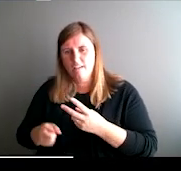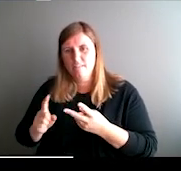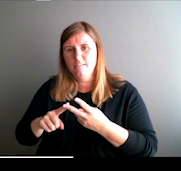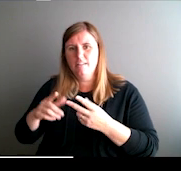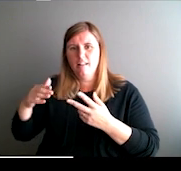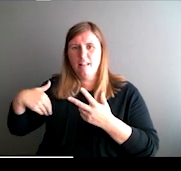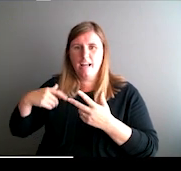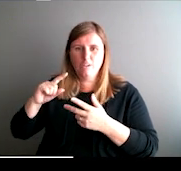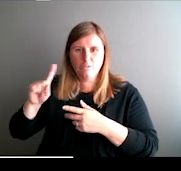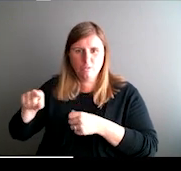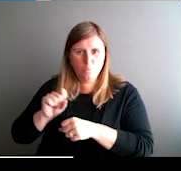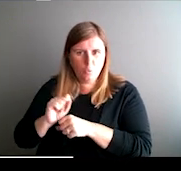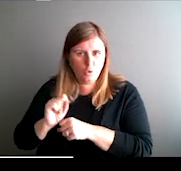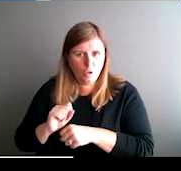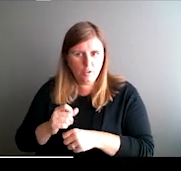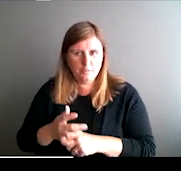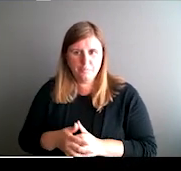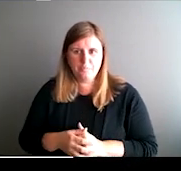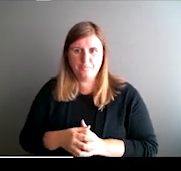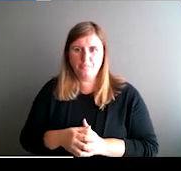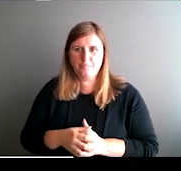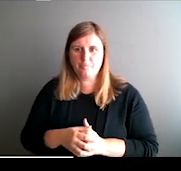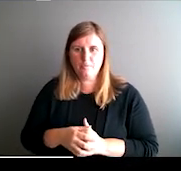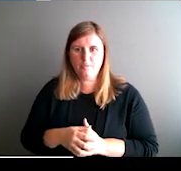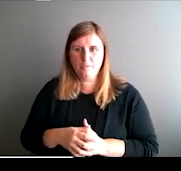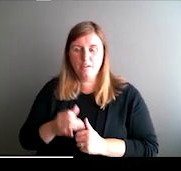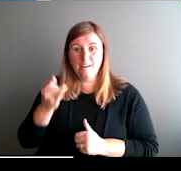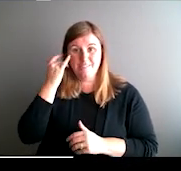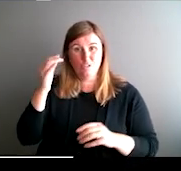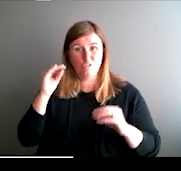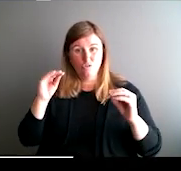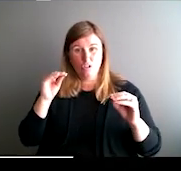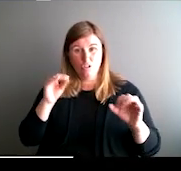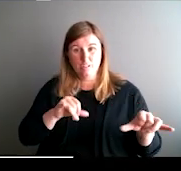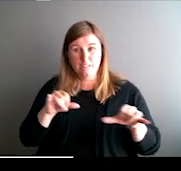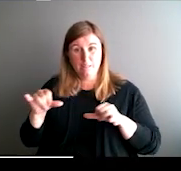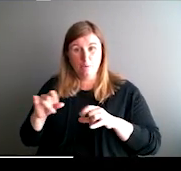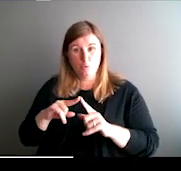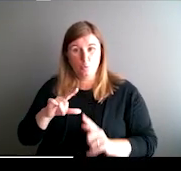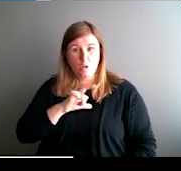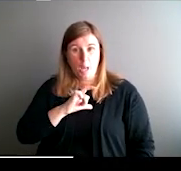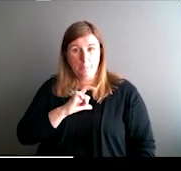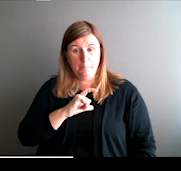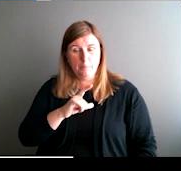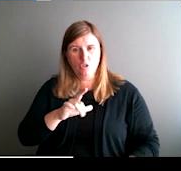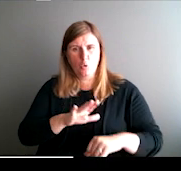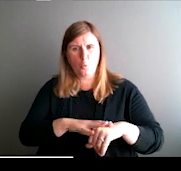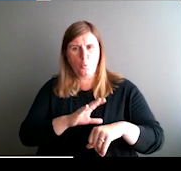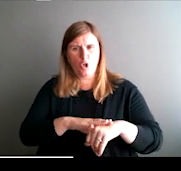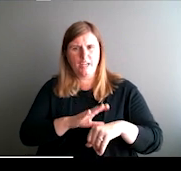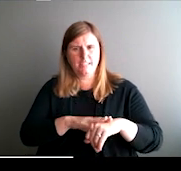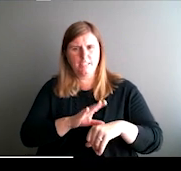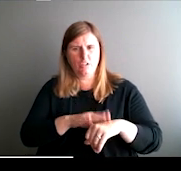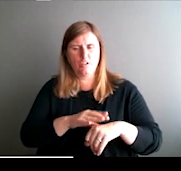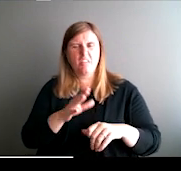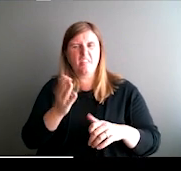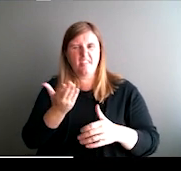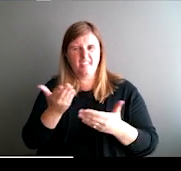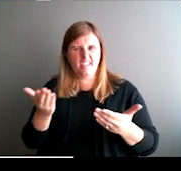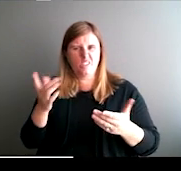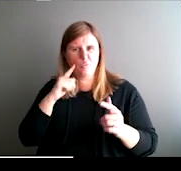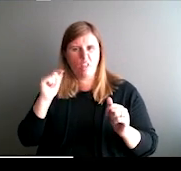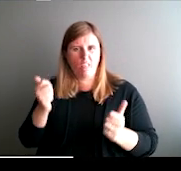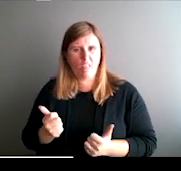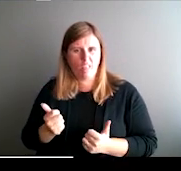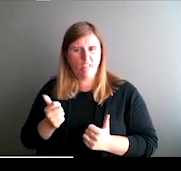late to work, whatever it may be. If your instruction is similar to the cop, if it's a warning signal, things are going to get worse if I do any of